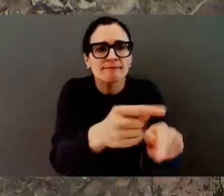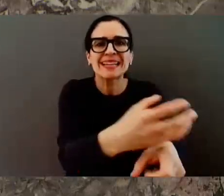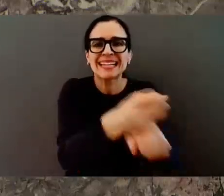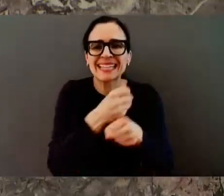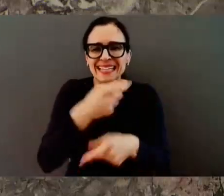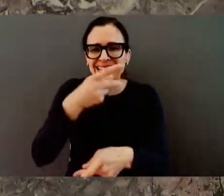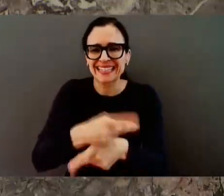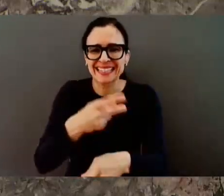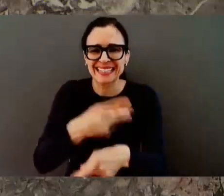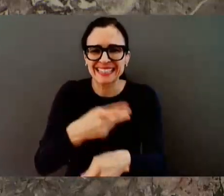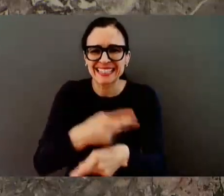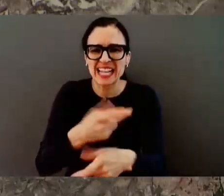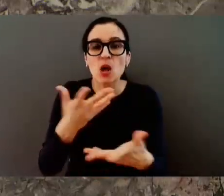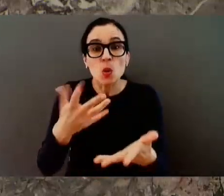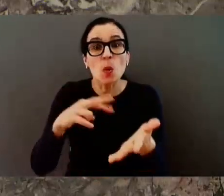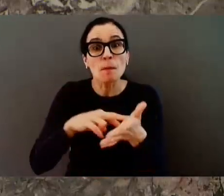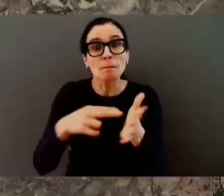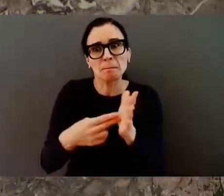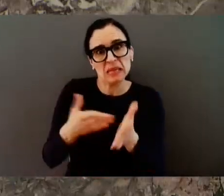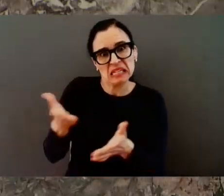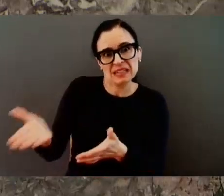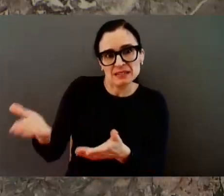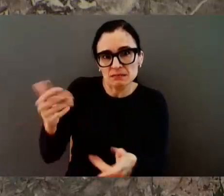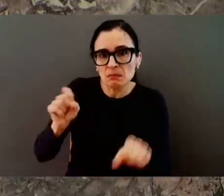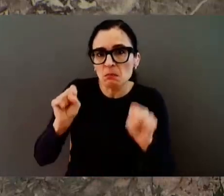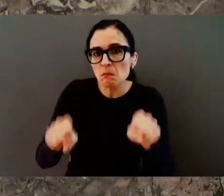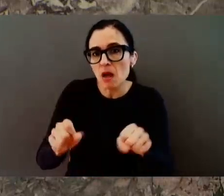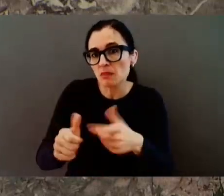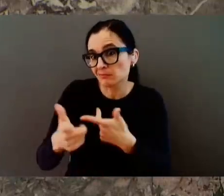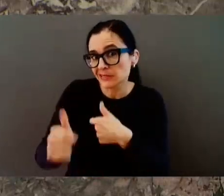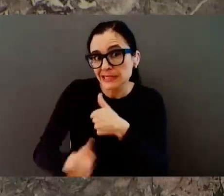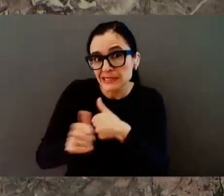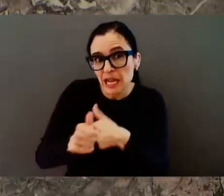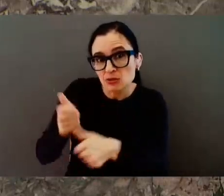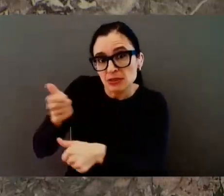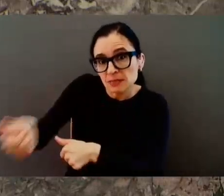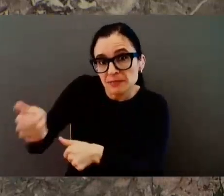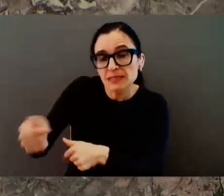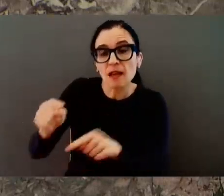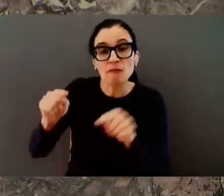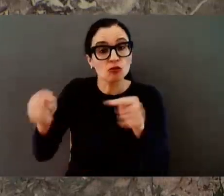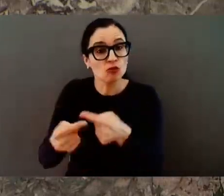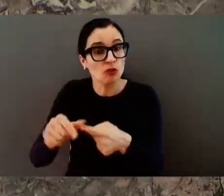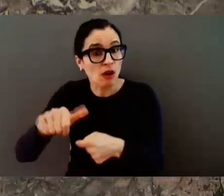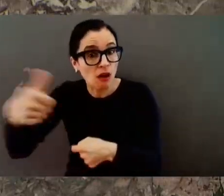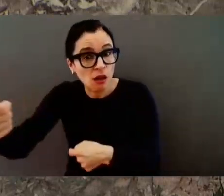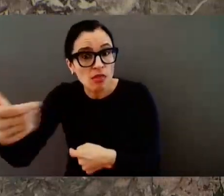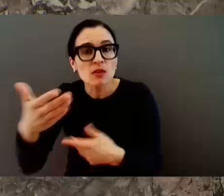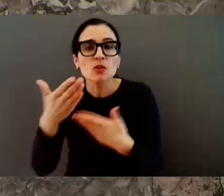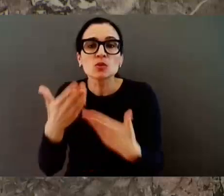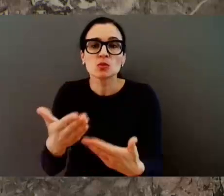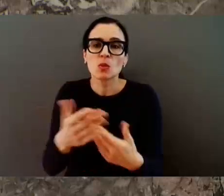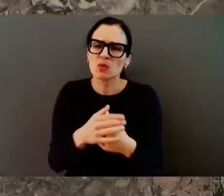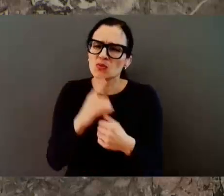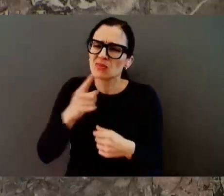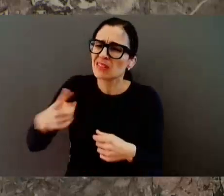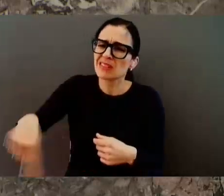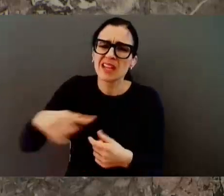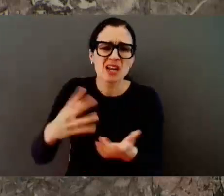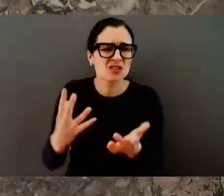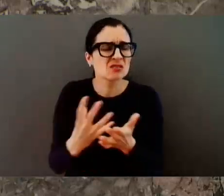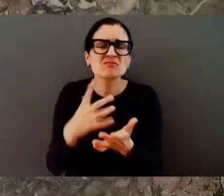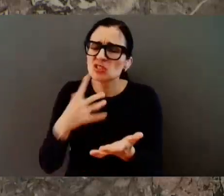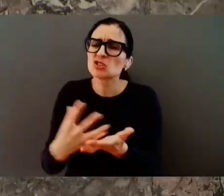also deserve care. Mr. Speaker, that's why we have committed, as the member and all members of this House know,